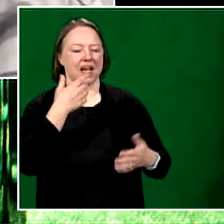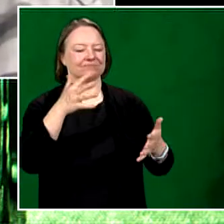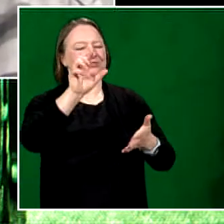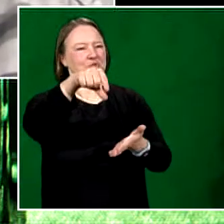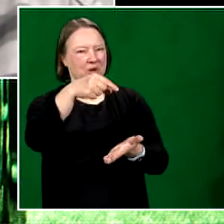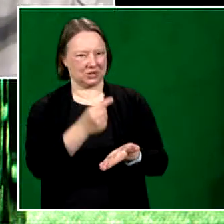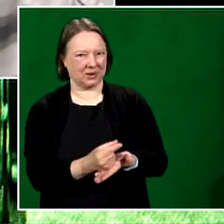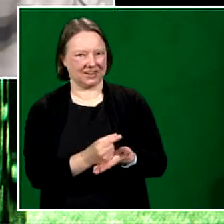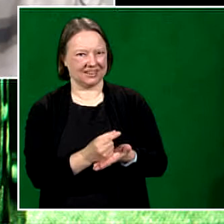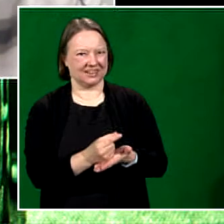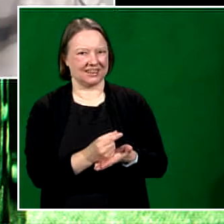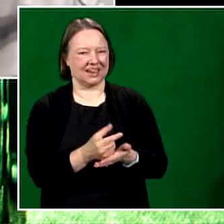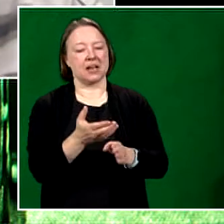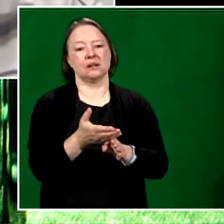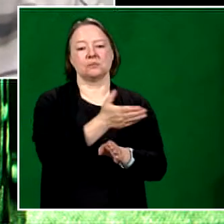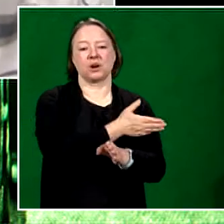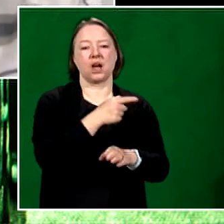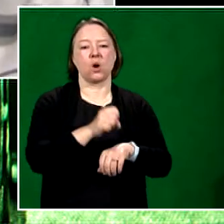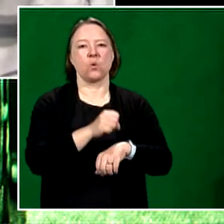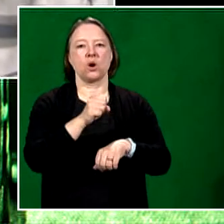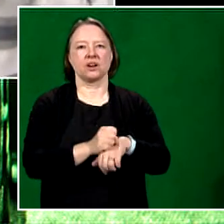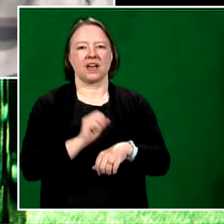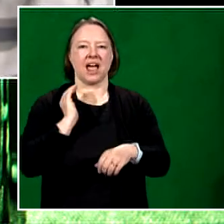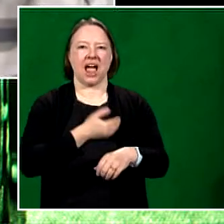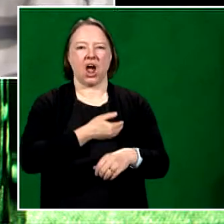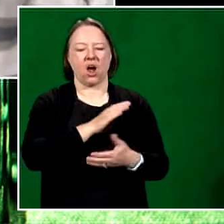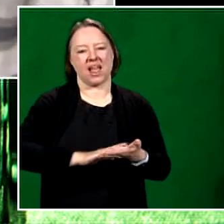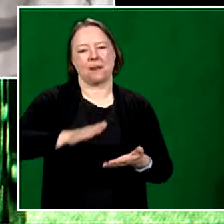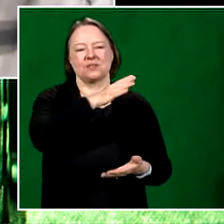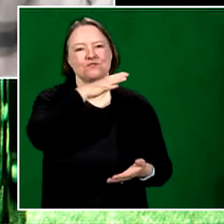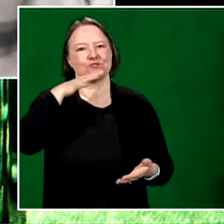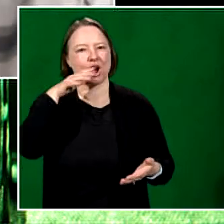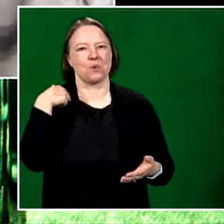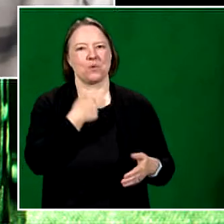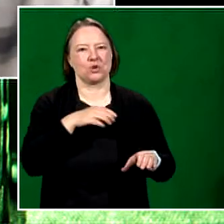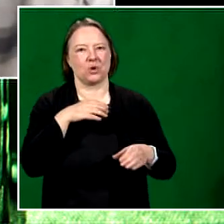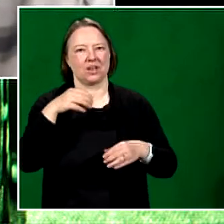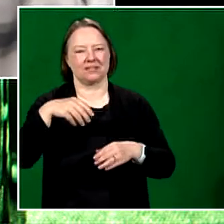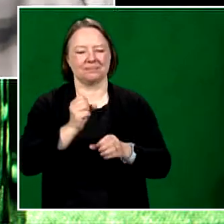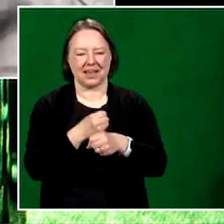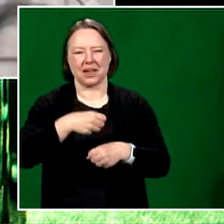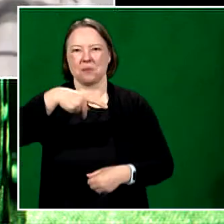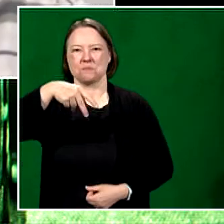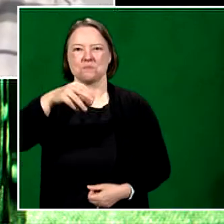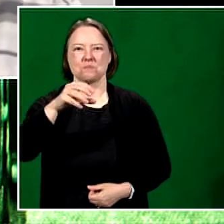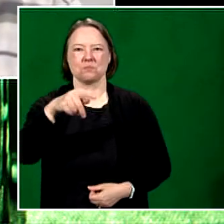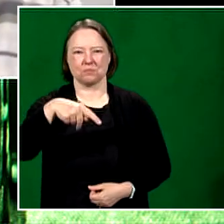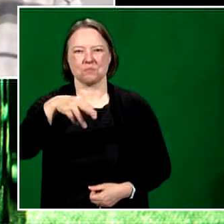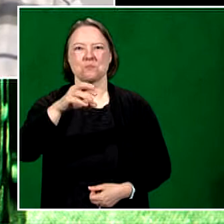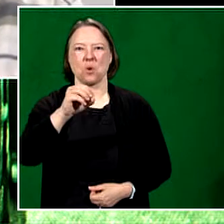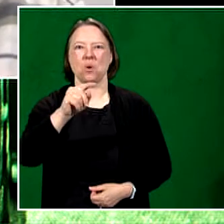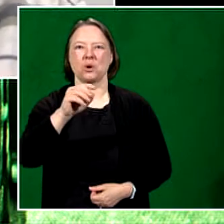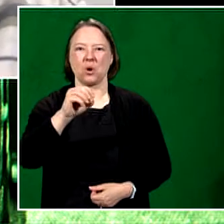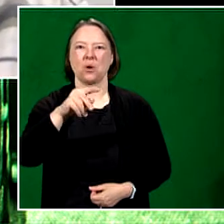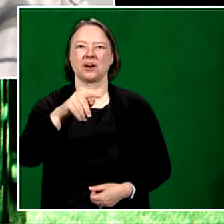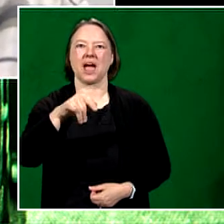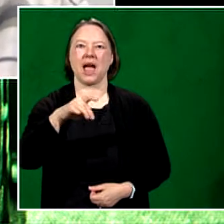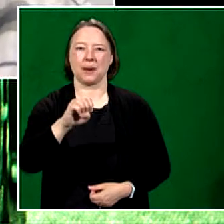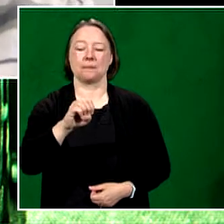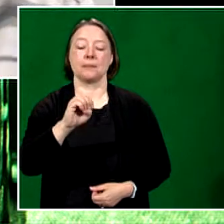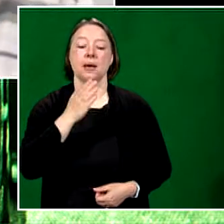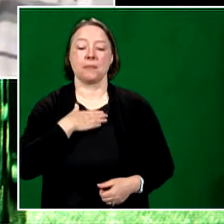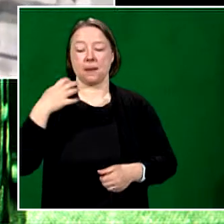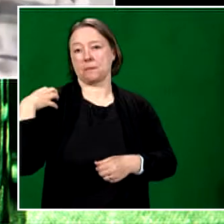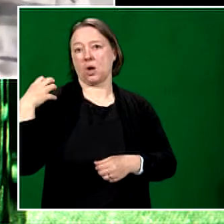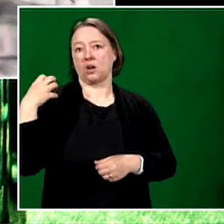graduated, and prior I worked at our campus farm where we are doing the prototype. So my boss managed to